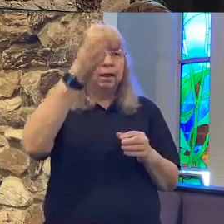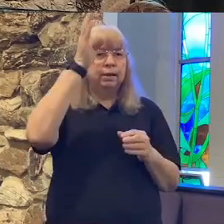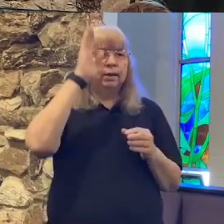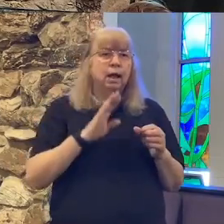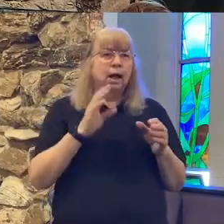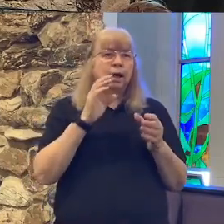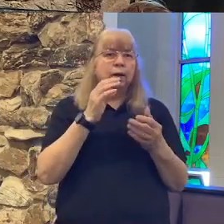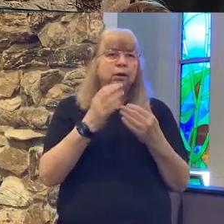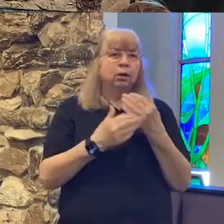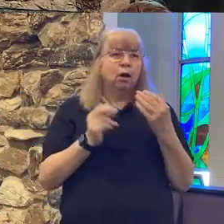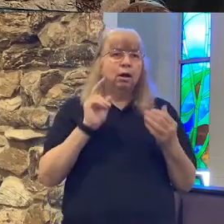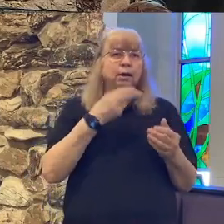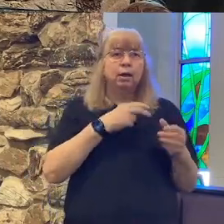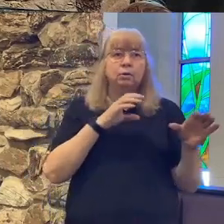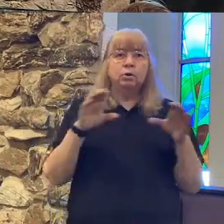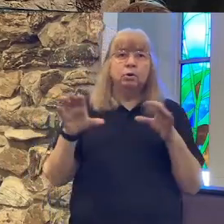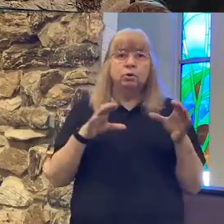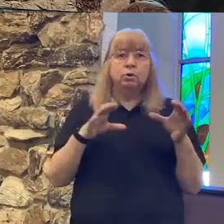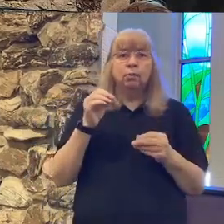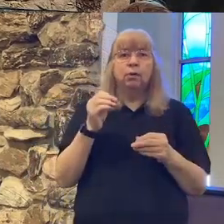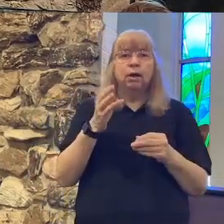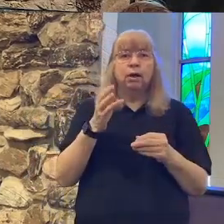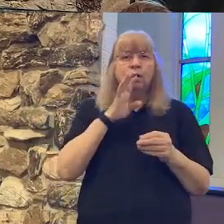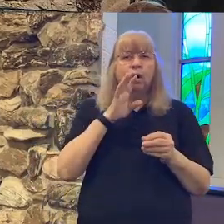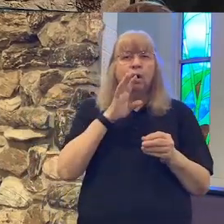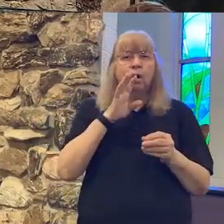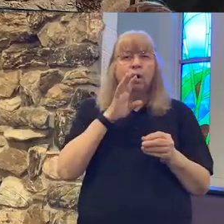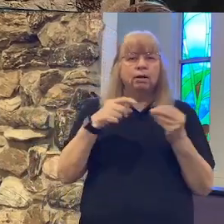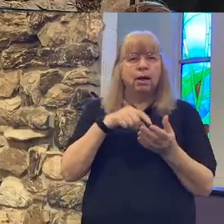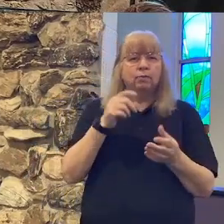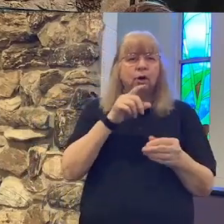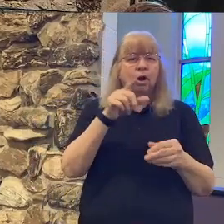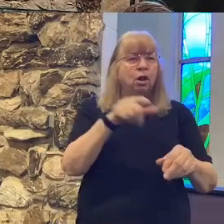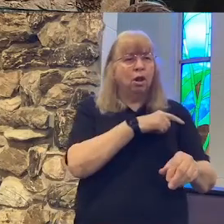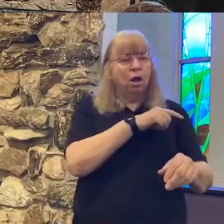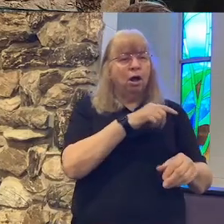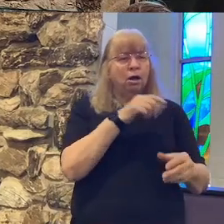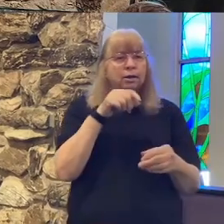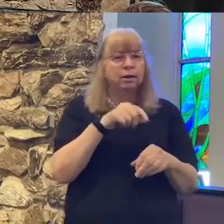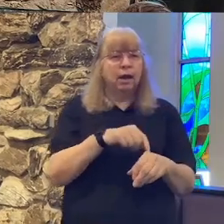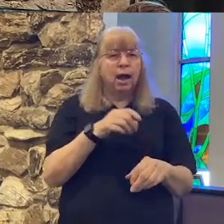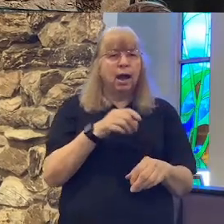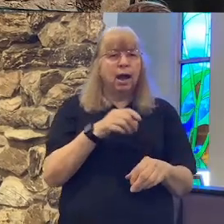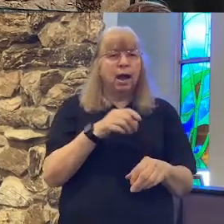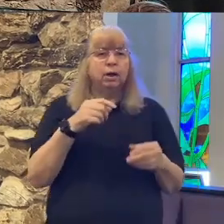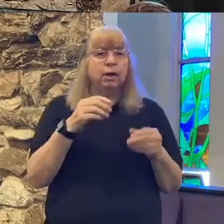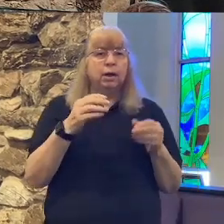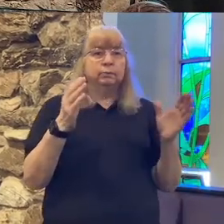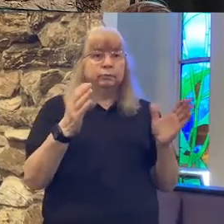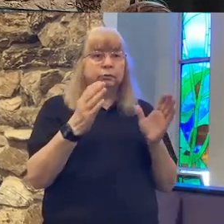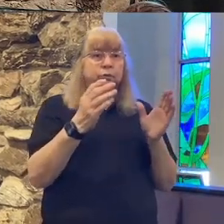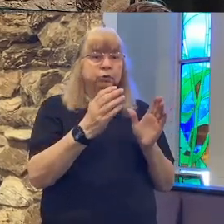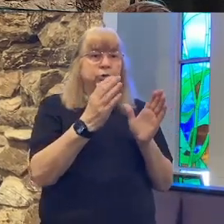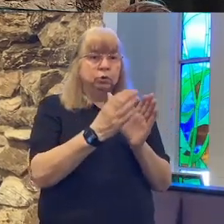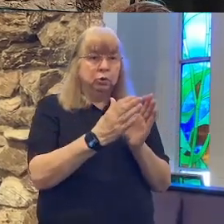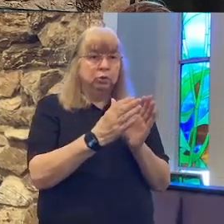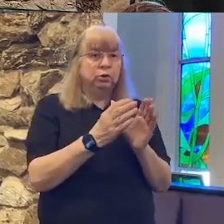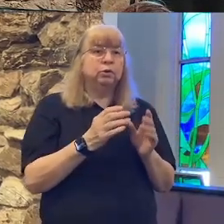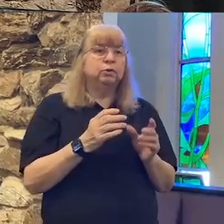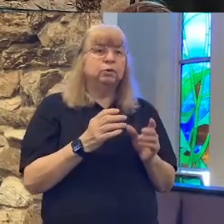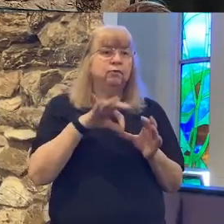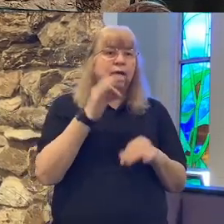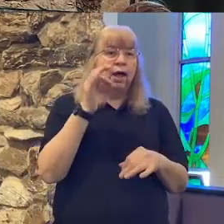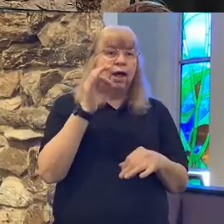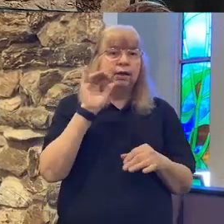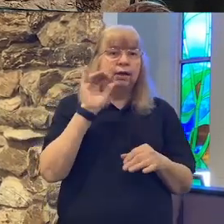do? And we've talked about this for a long time, and we are getting closer and closer and closer to defining it.